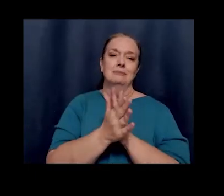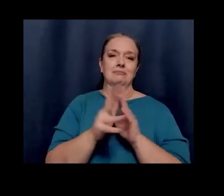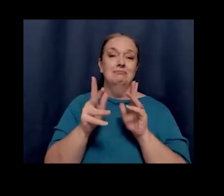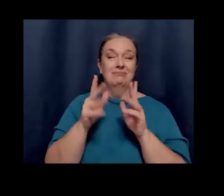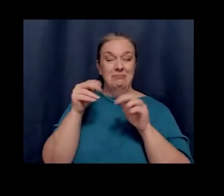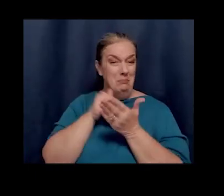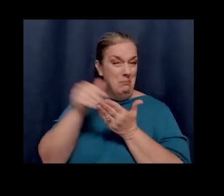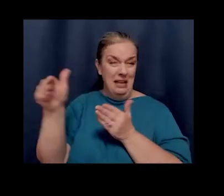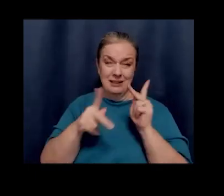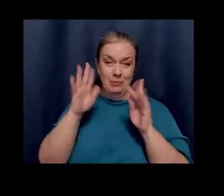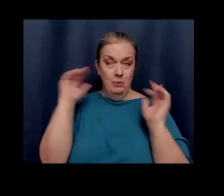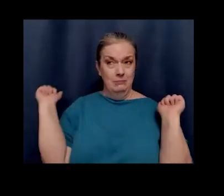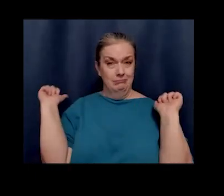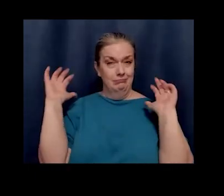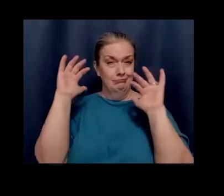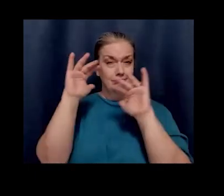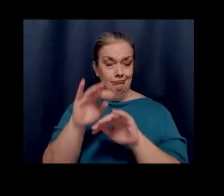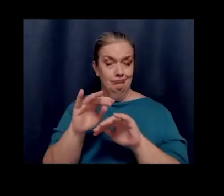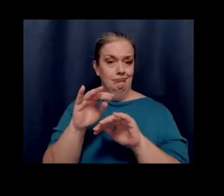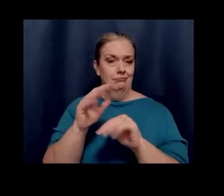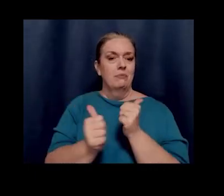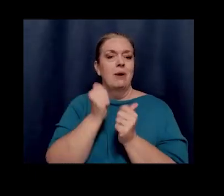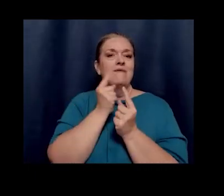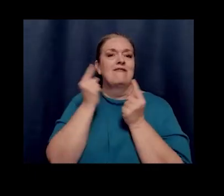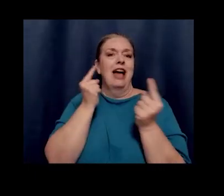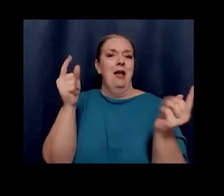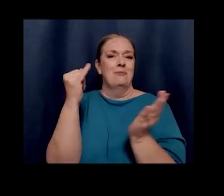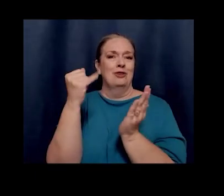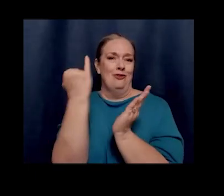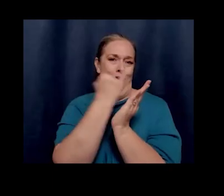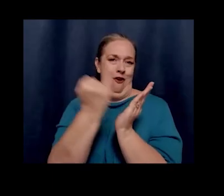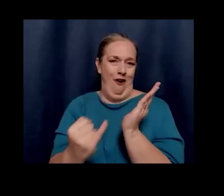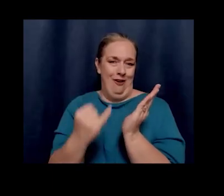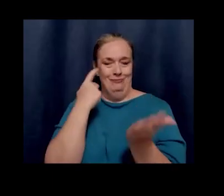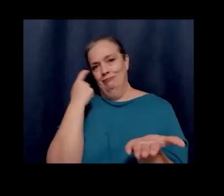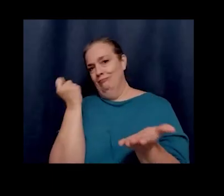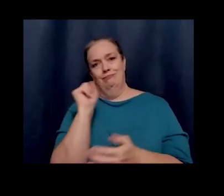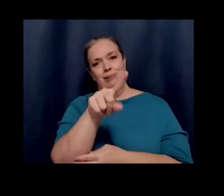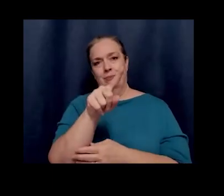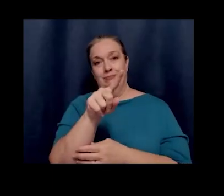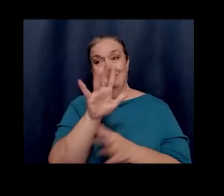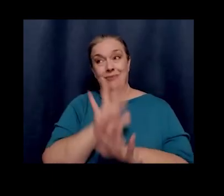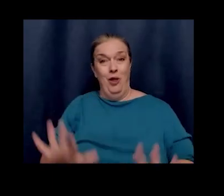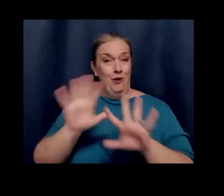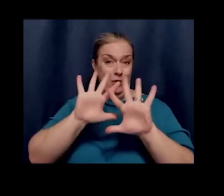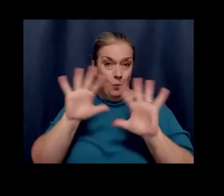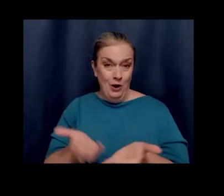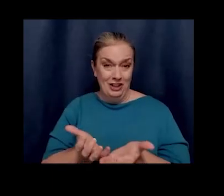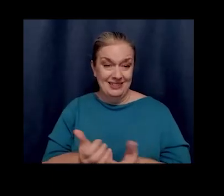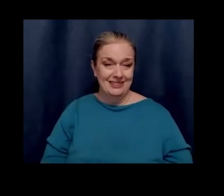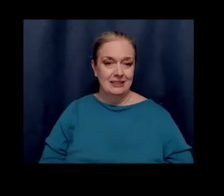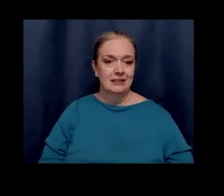pilgrimage for millions and is perhaps our nation's most famous work of art and recognizable work of art in the world. But it